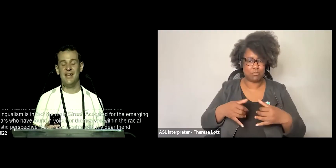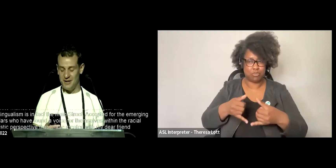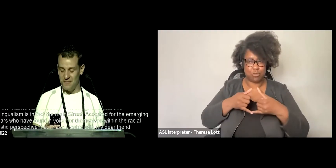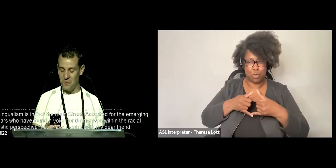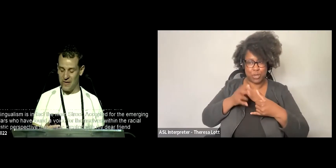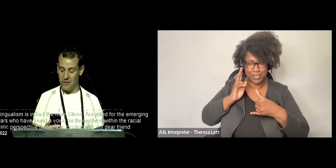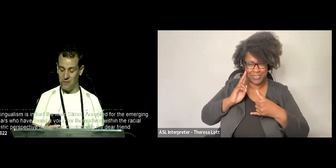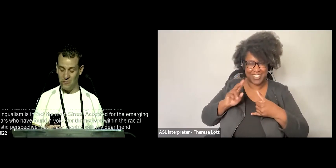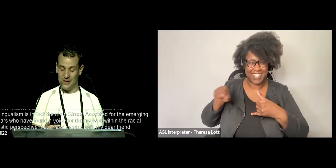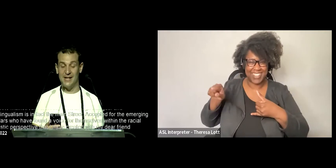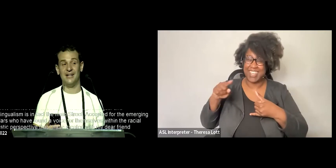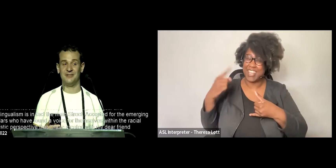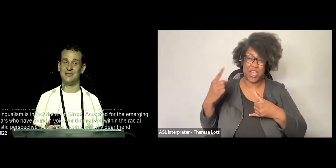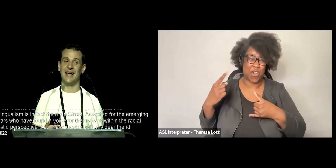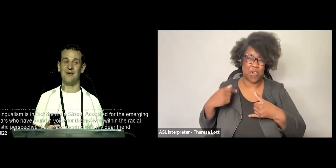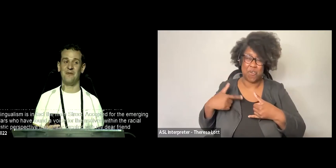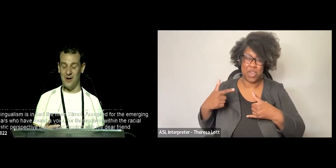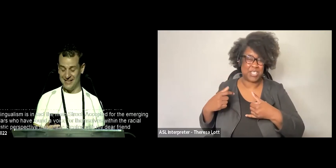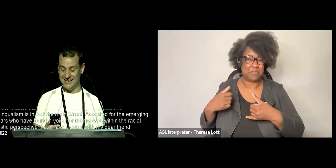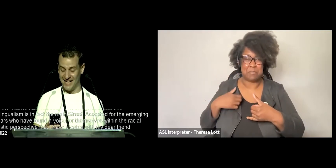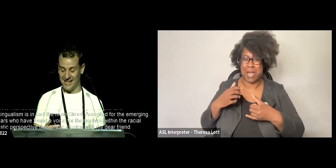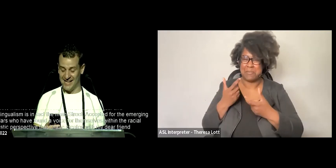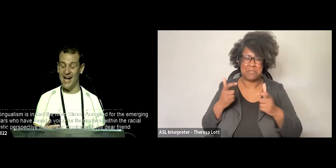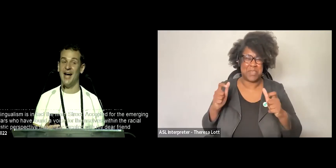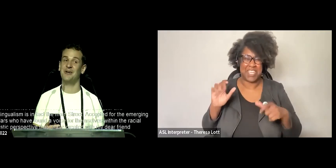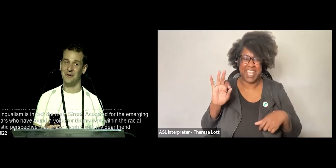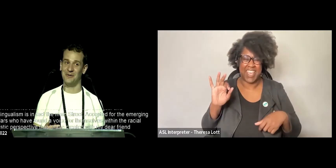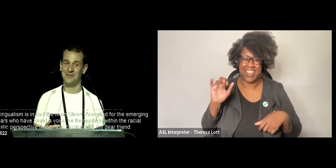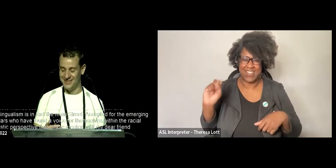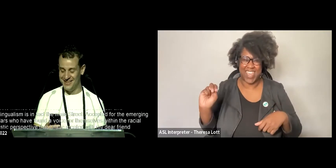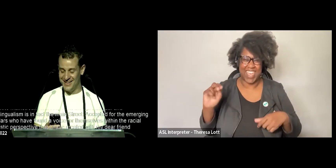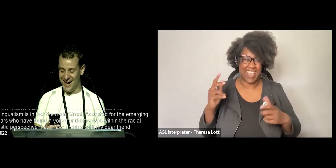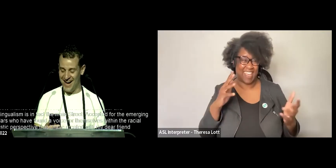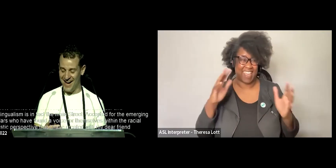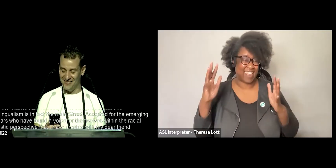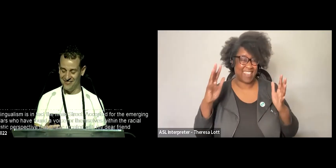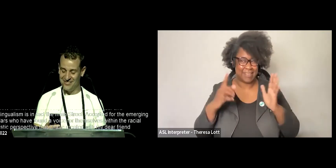fans, even when they don't really understand what exactly I do.